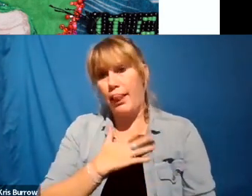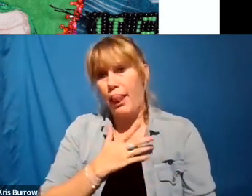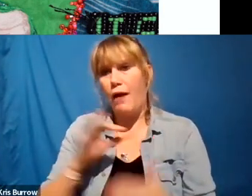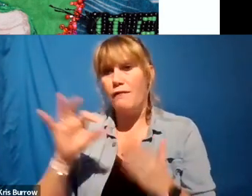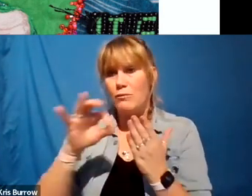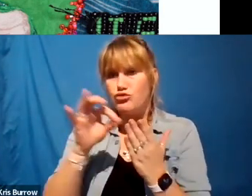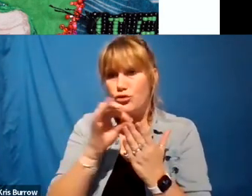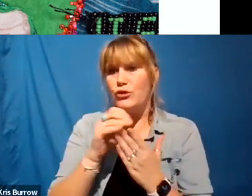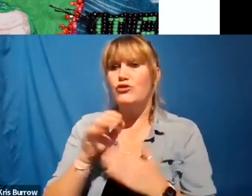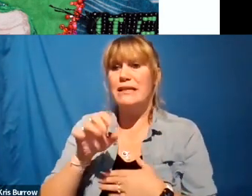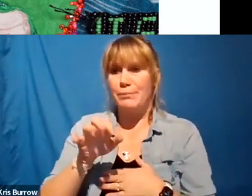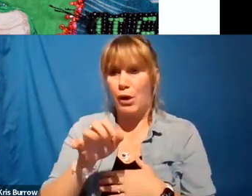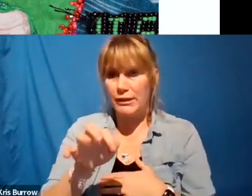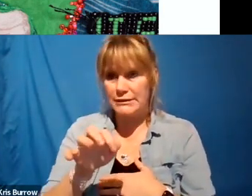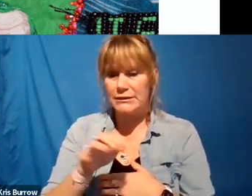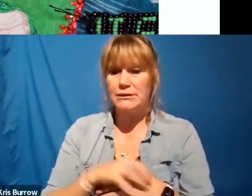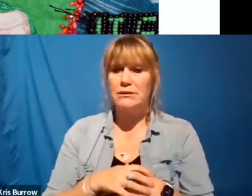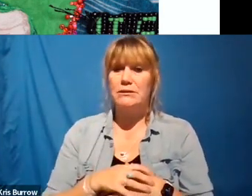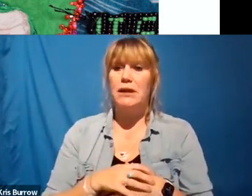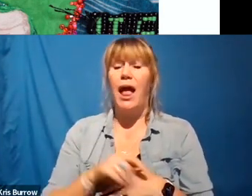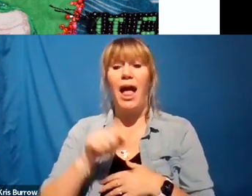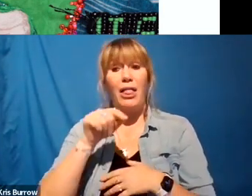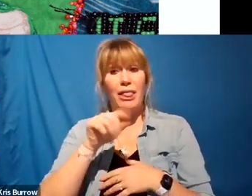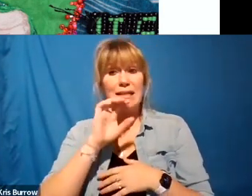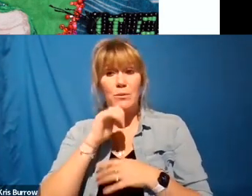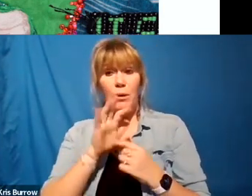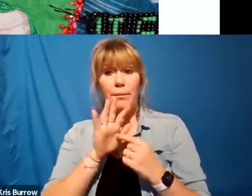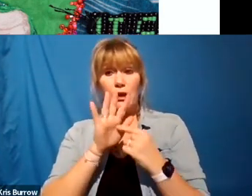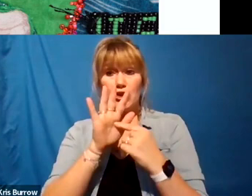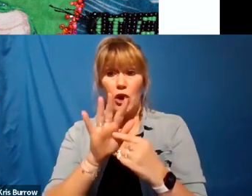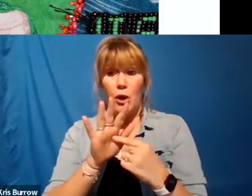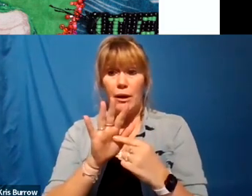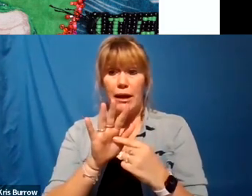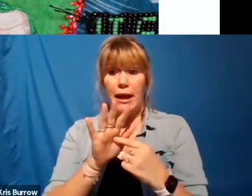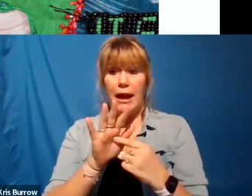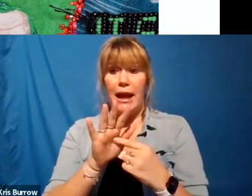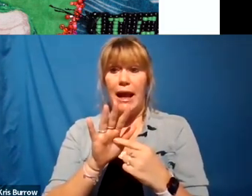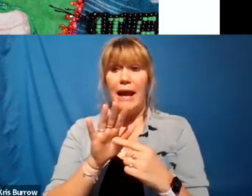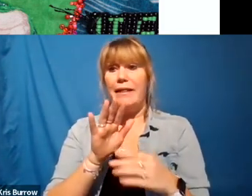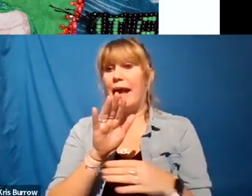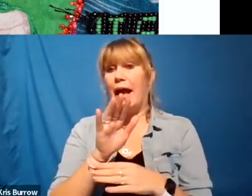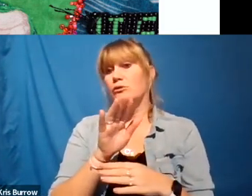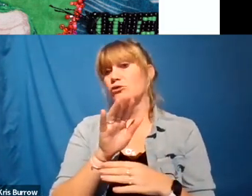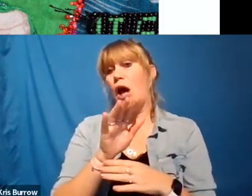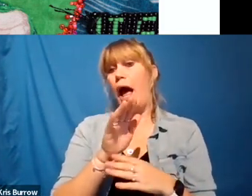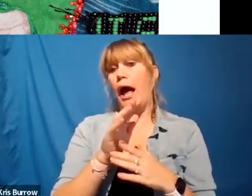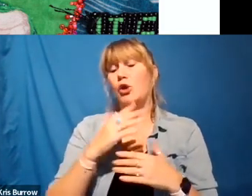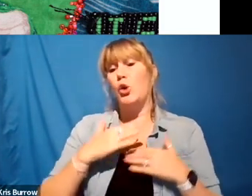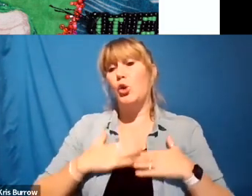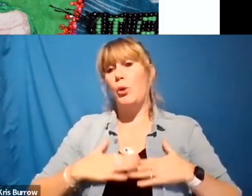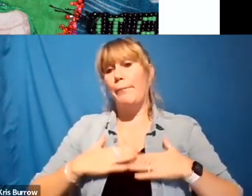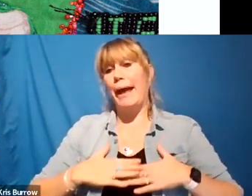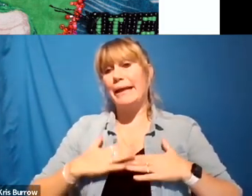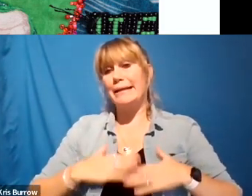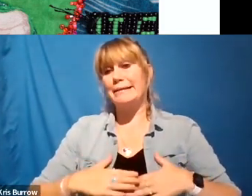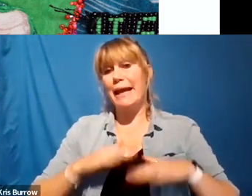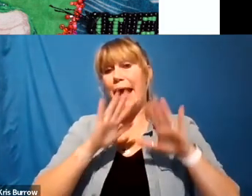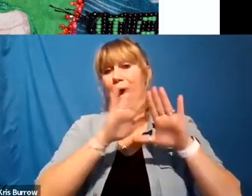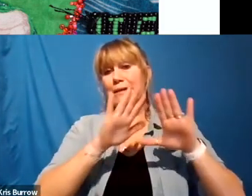And this piece will be shown at the Outside In Humanity exhibition, which opens in Sotheby's in